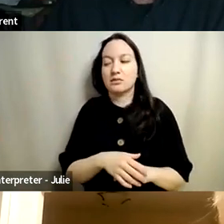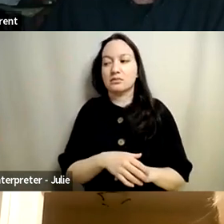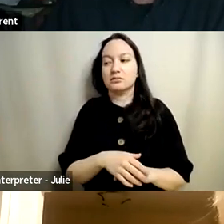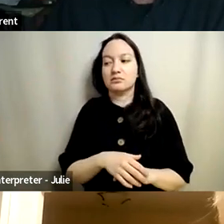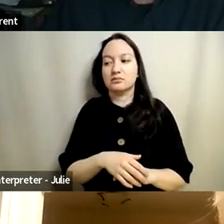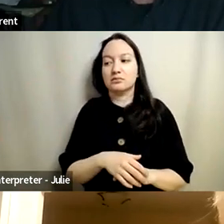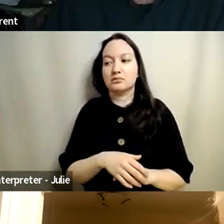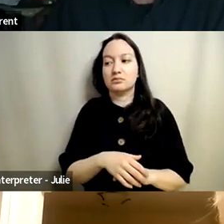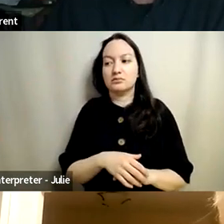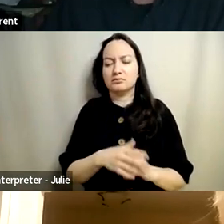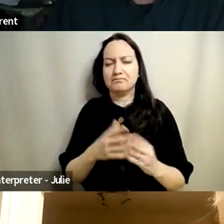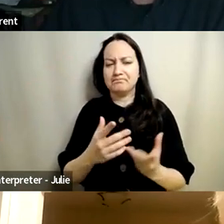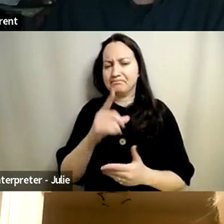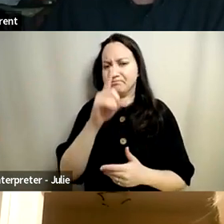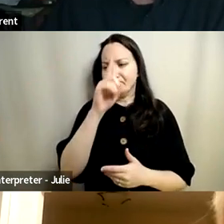which